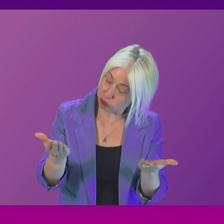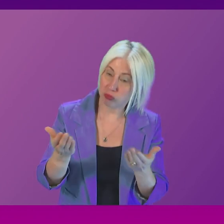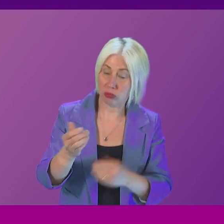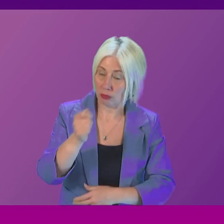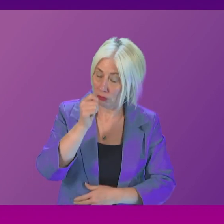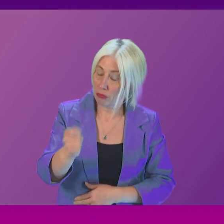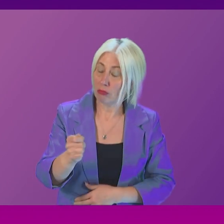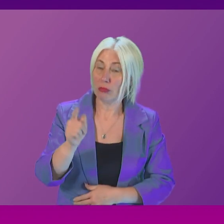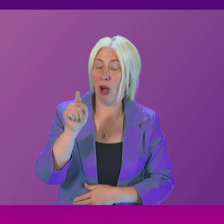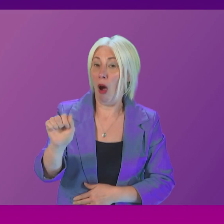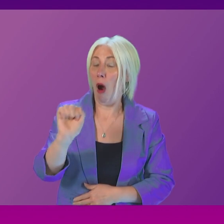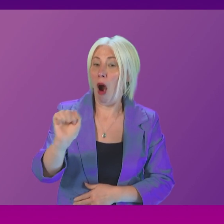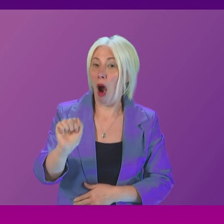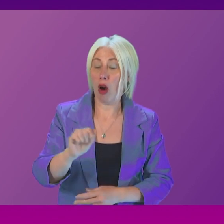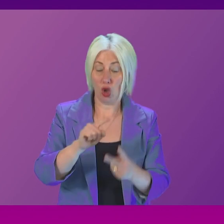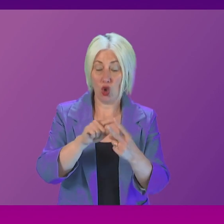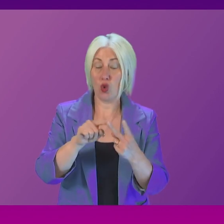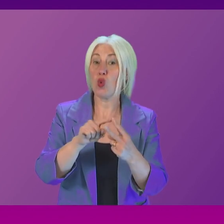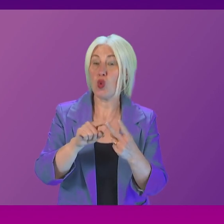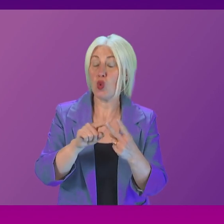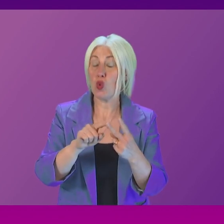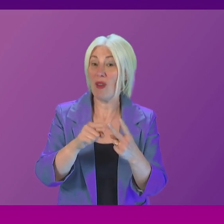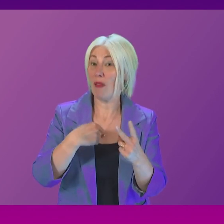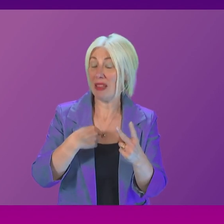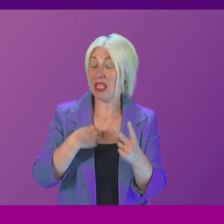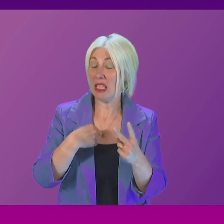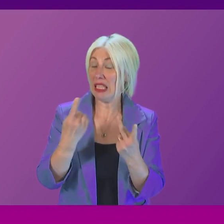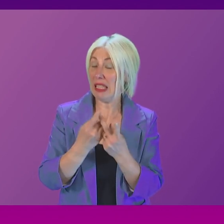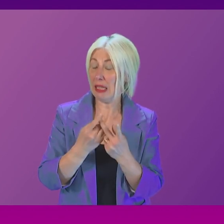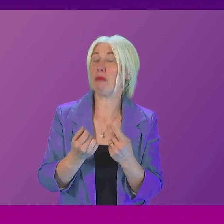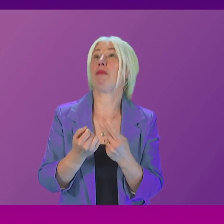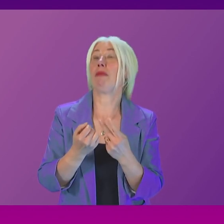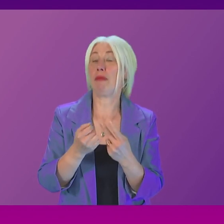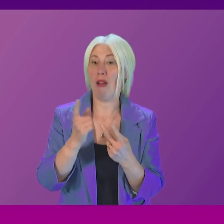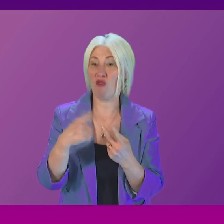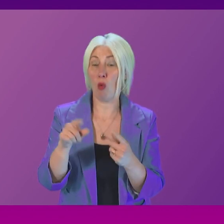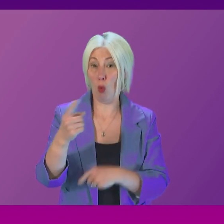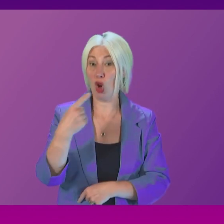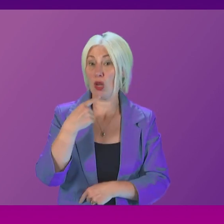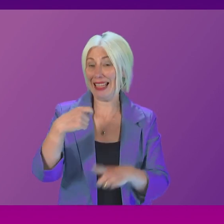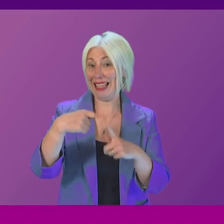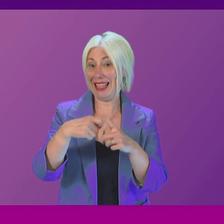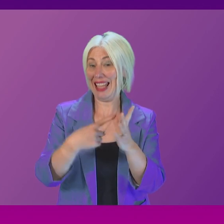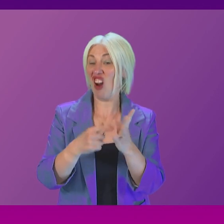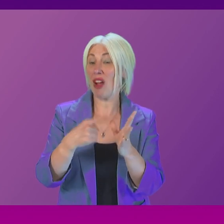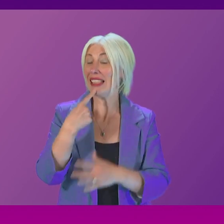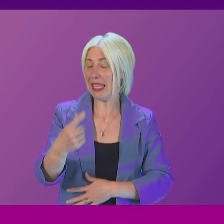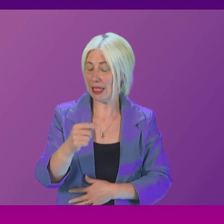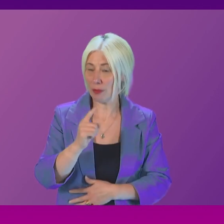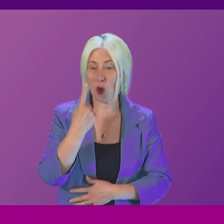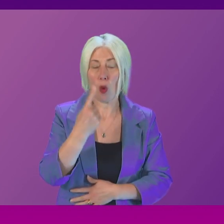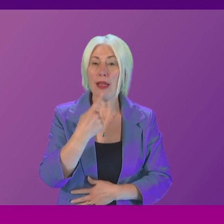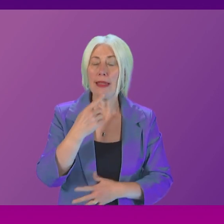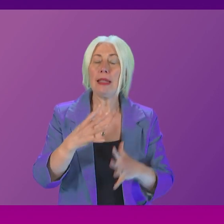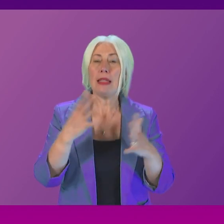There was probably two things that stood out for me in that quote. One was the phrase, there was a